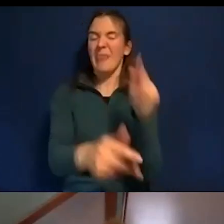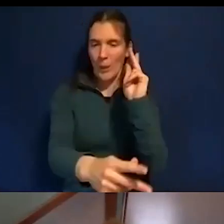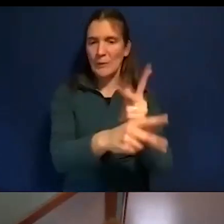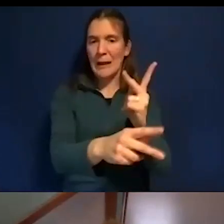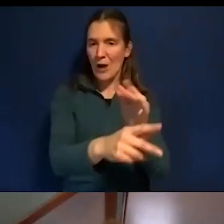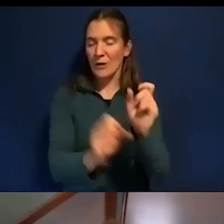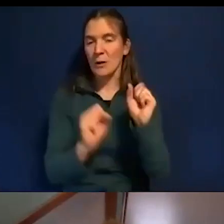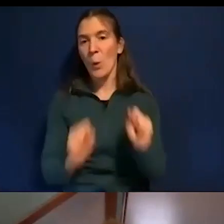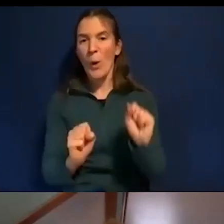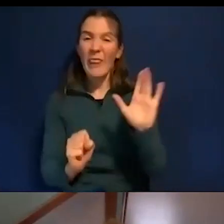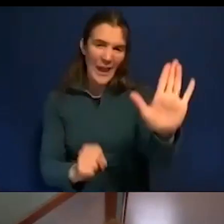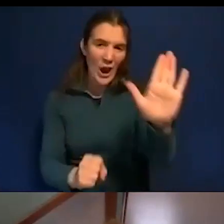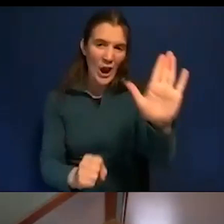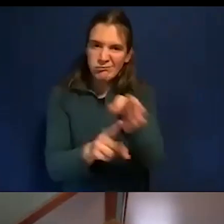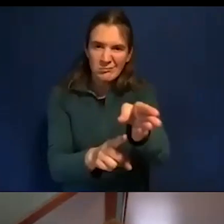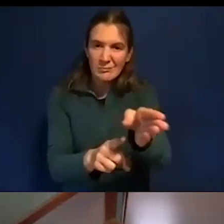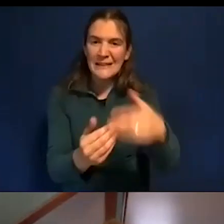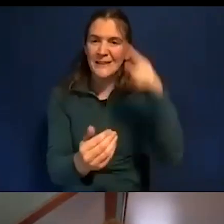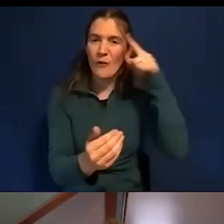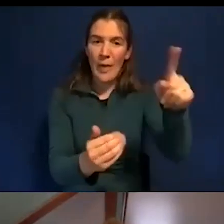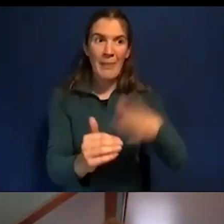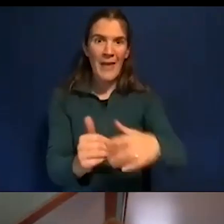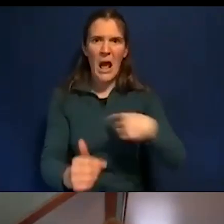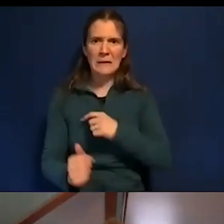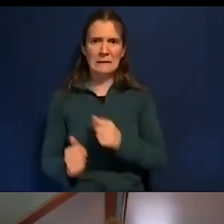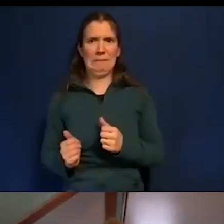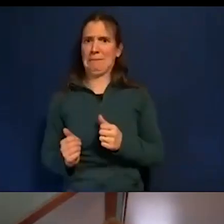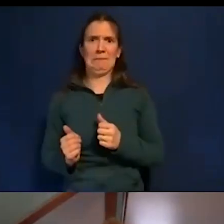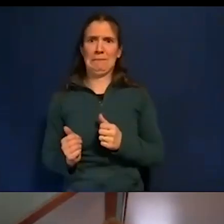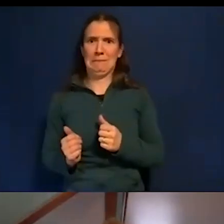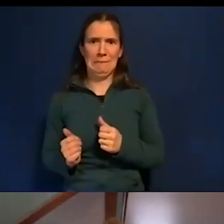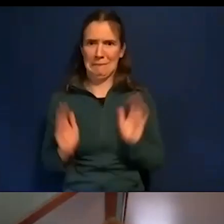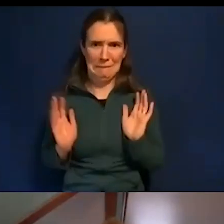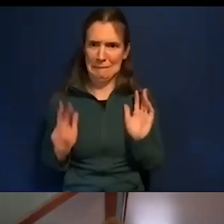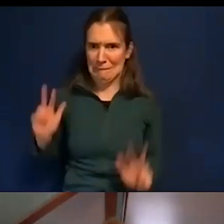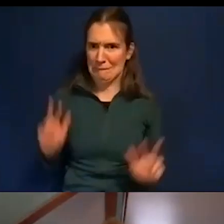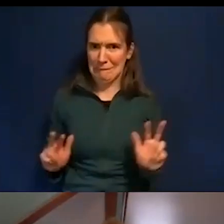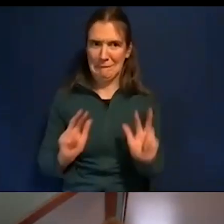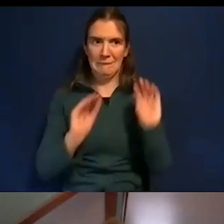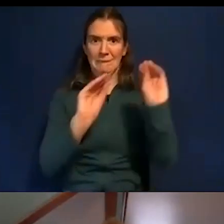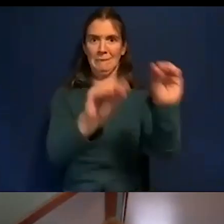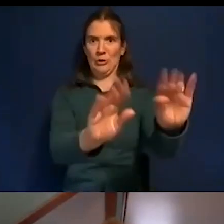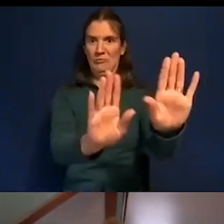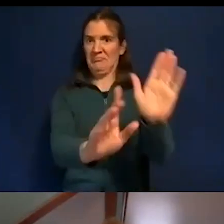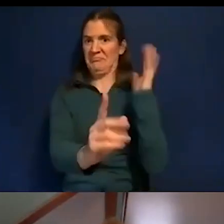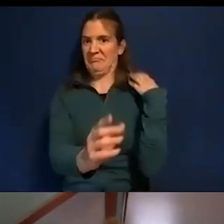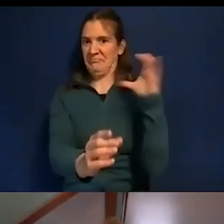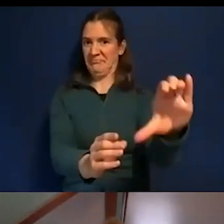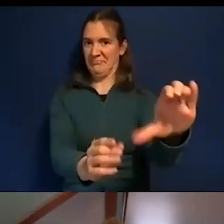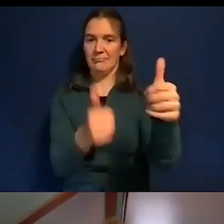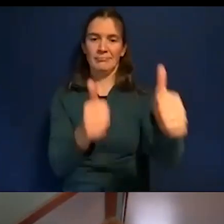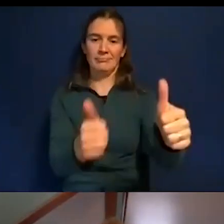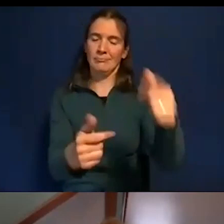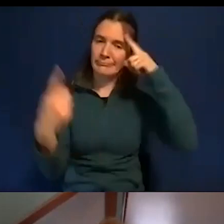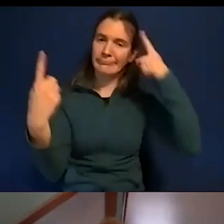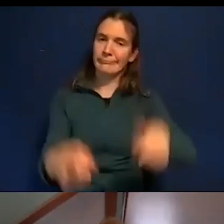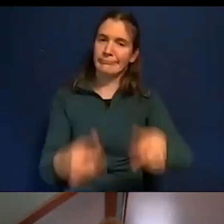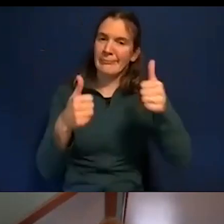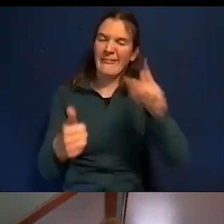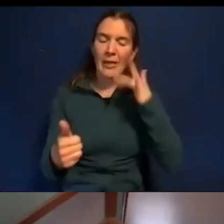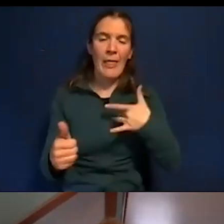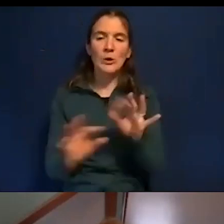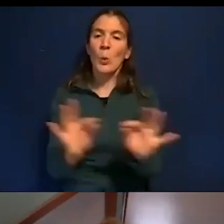that's what they do. So it's easier for them to get the line under the tracks than it ever would be for us. So we really feel that this